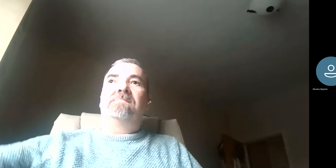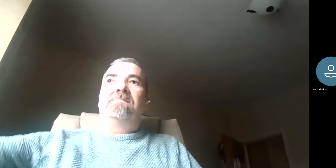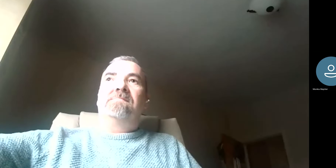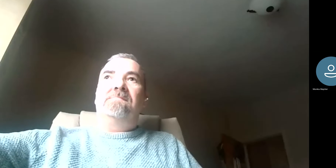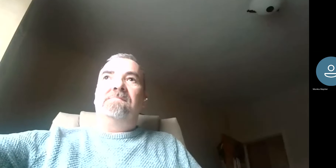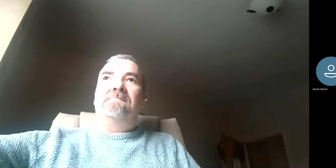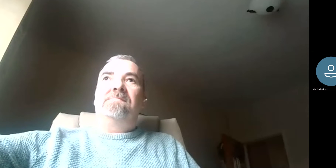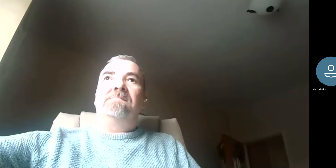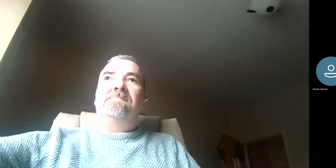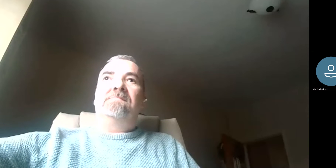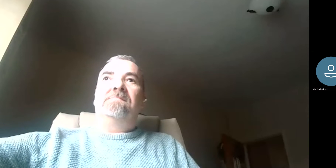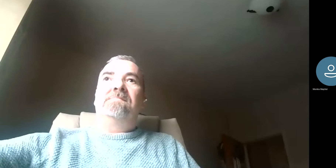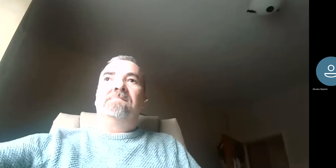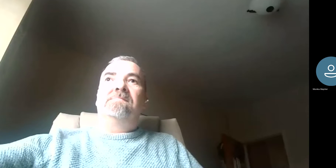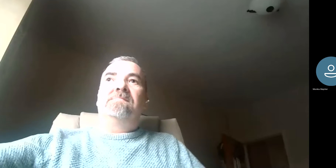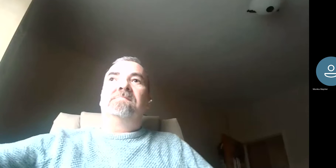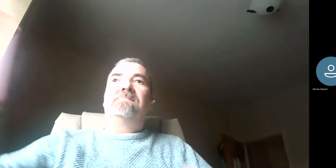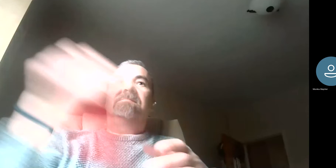Thomas Harrison just left the call.